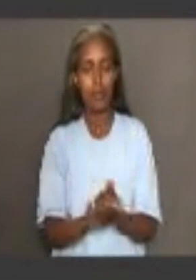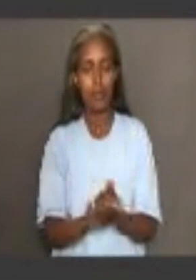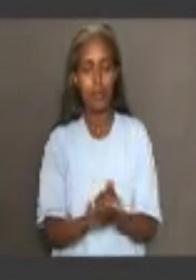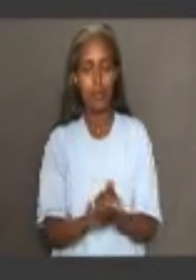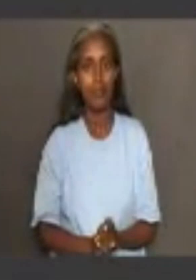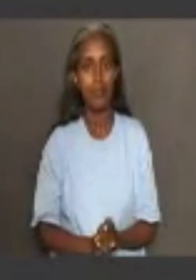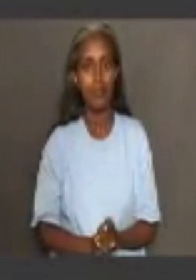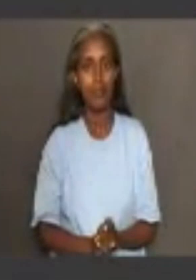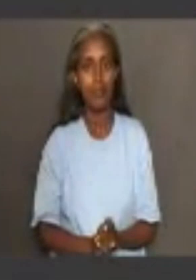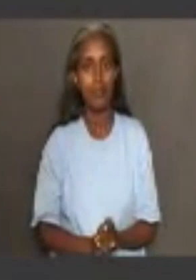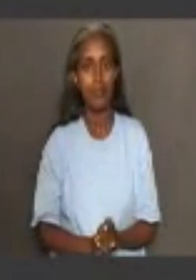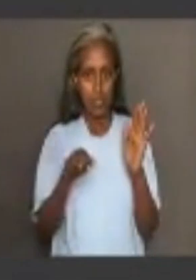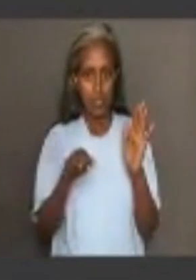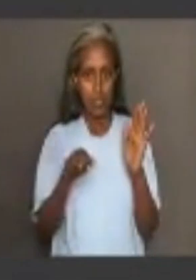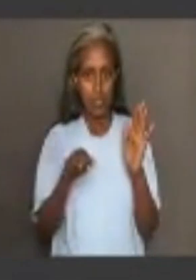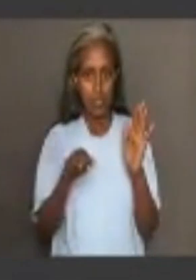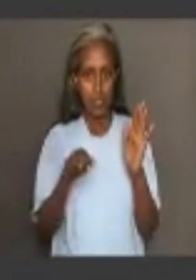-1,